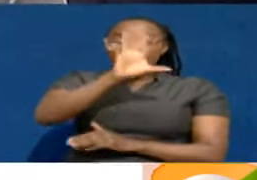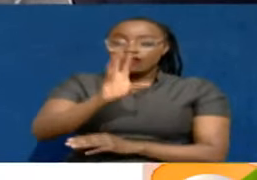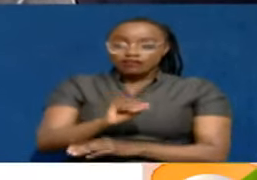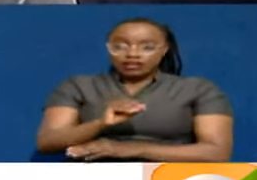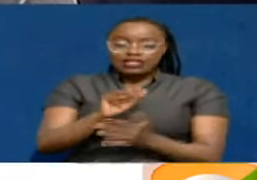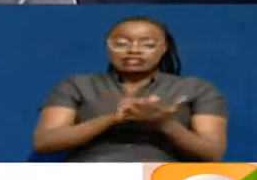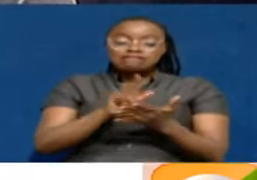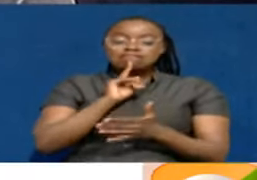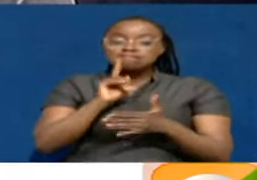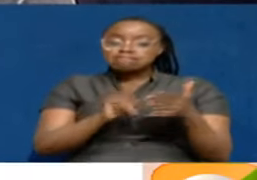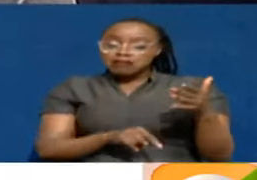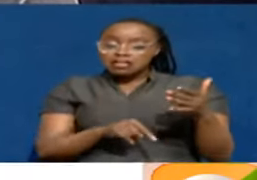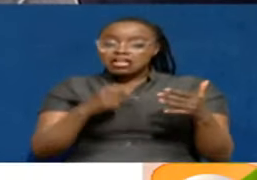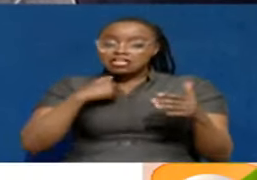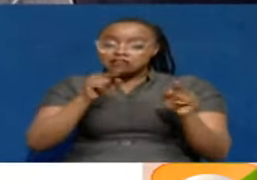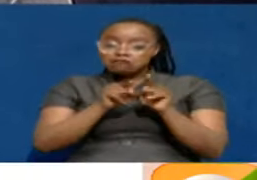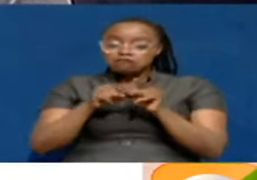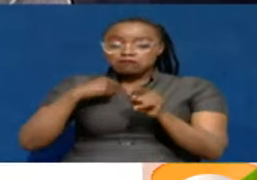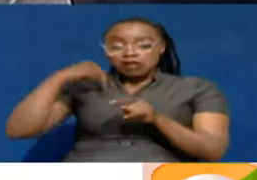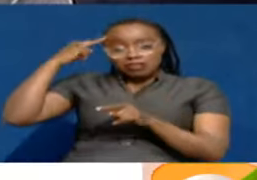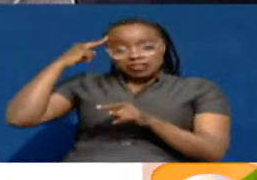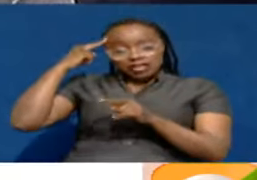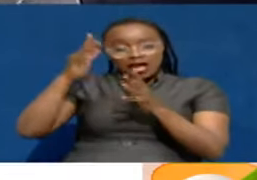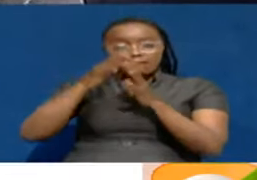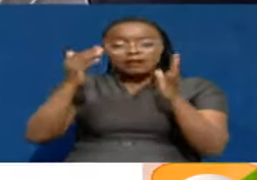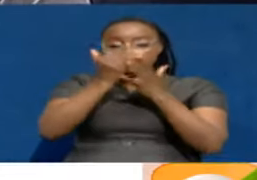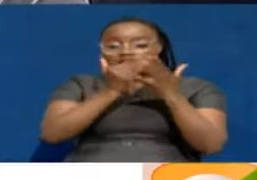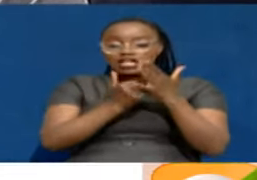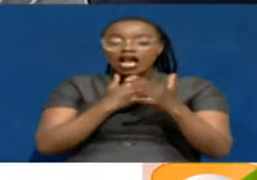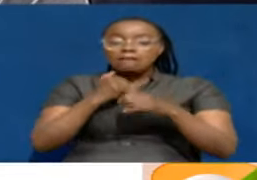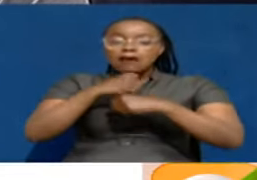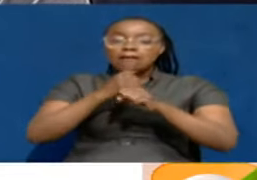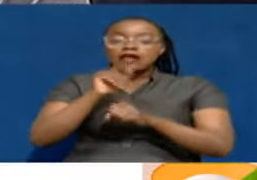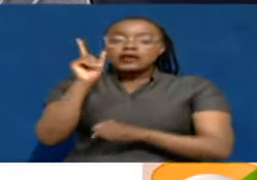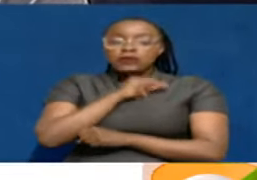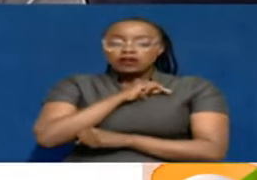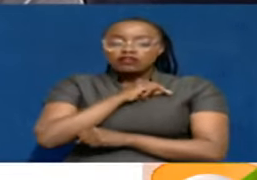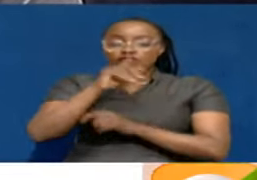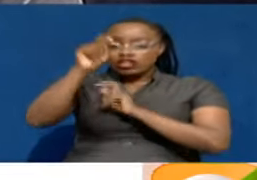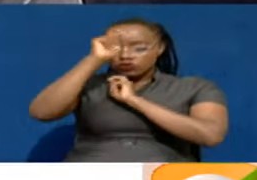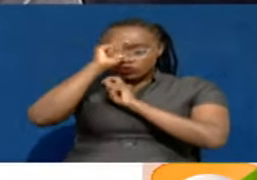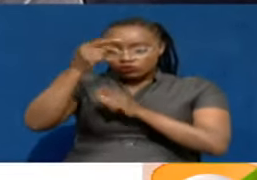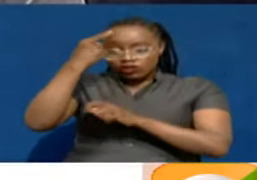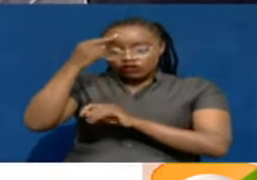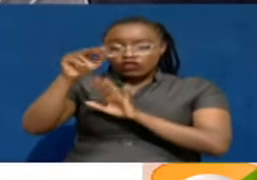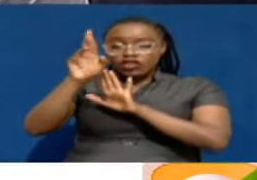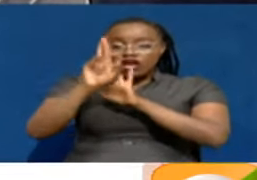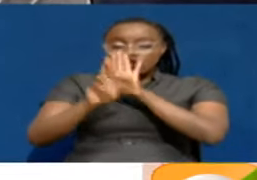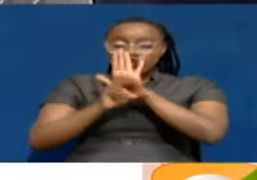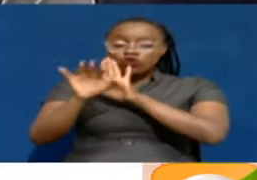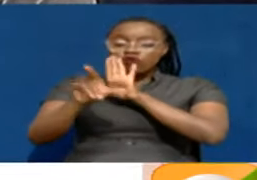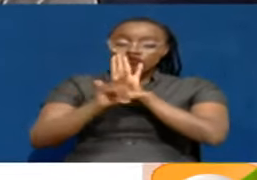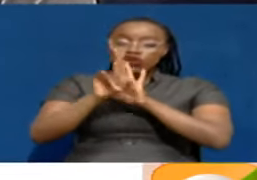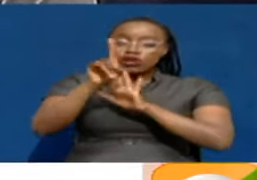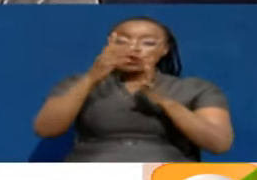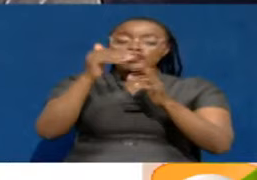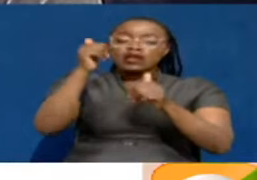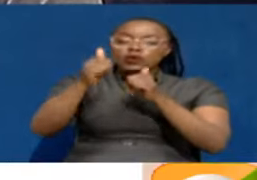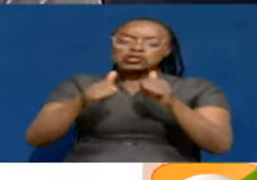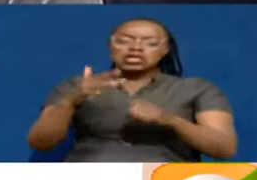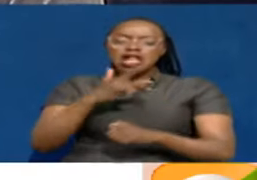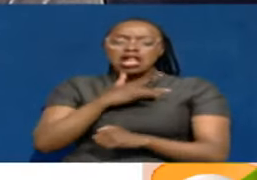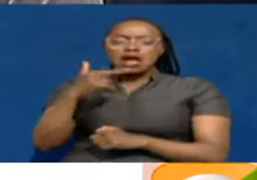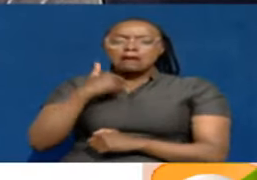is. Yeah. And I think a big statement has been made in terms of respect for the rule of law. Mm-hmm. And one of the things that strikes